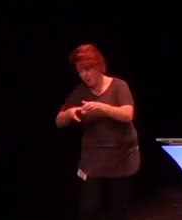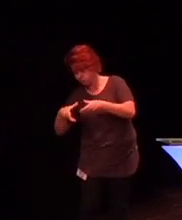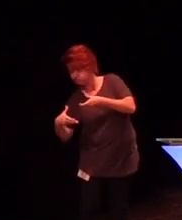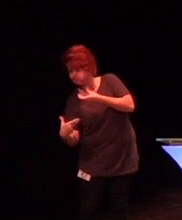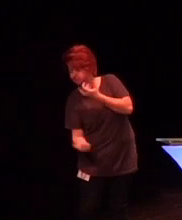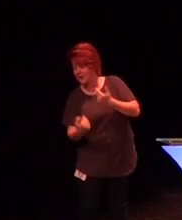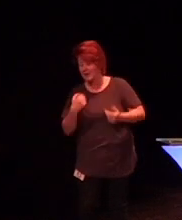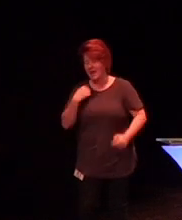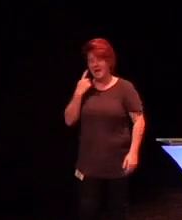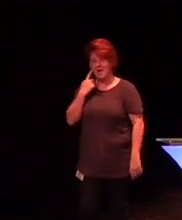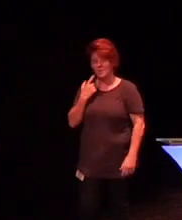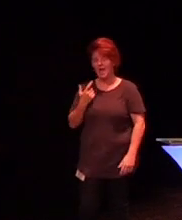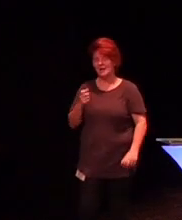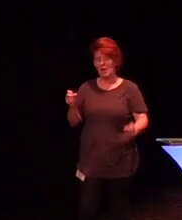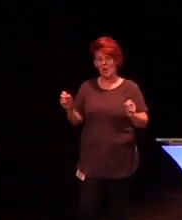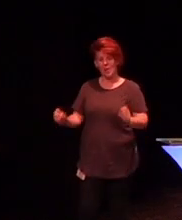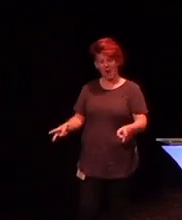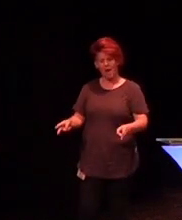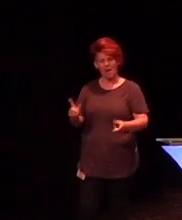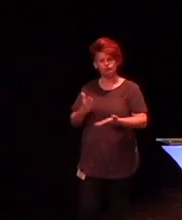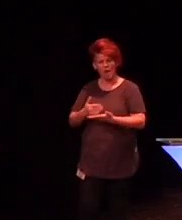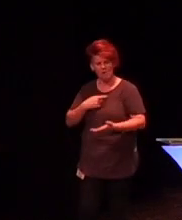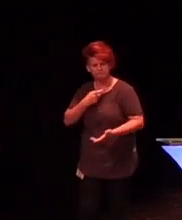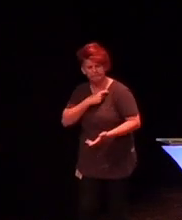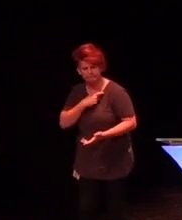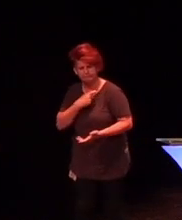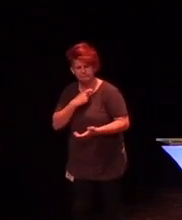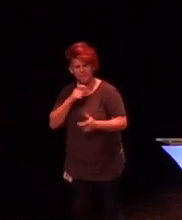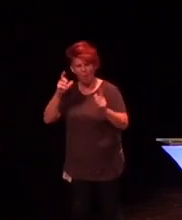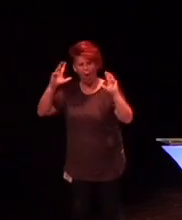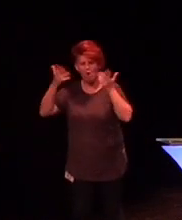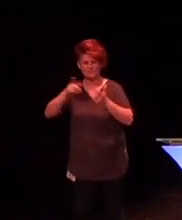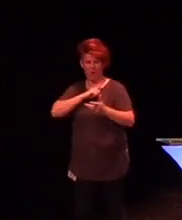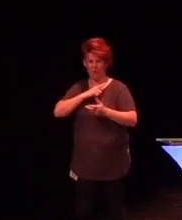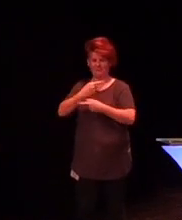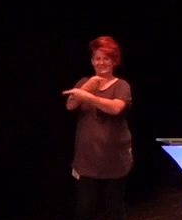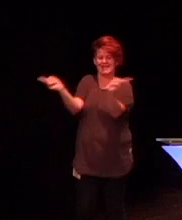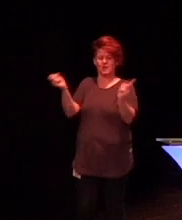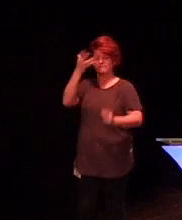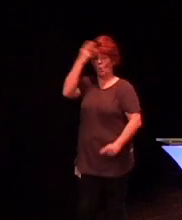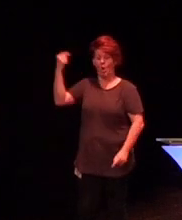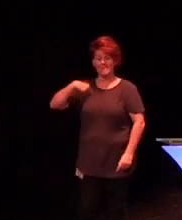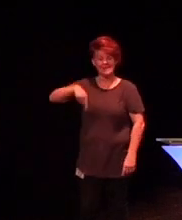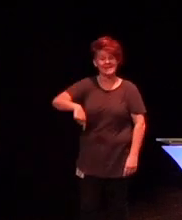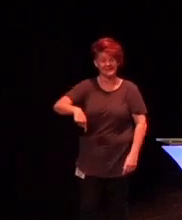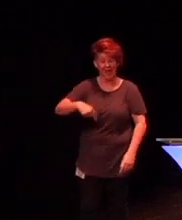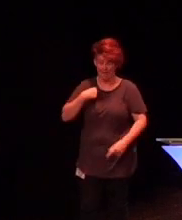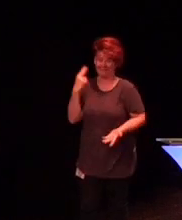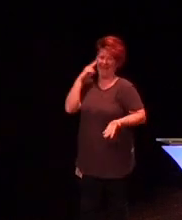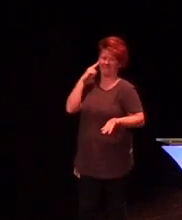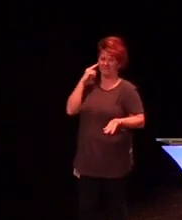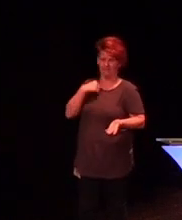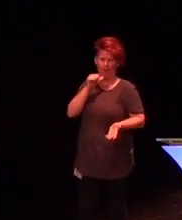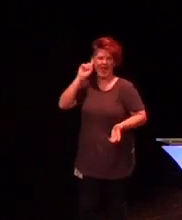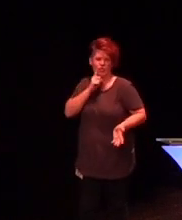learn the entire script, you know, all of it. And I was like, okay, it's nerve-wracking and disconcerting, you